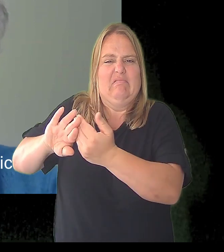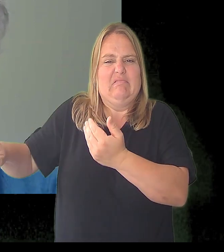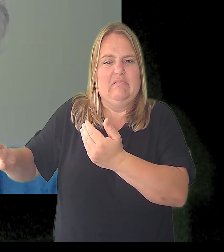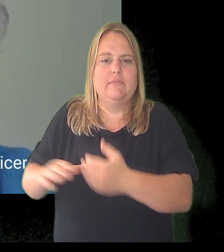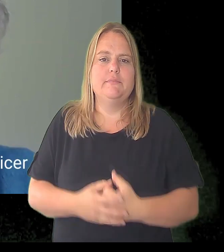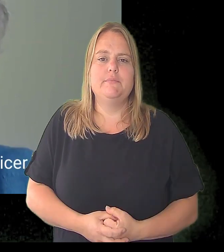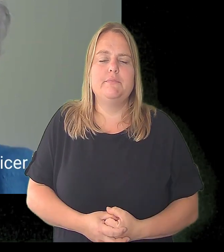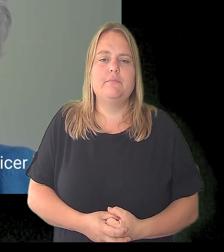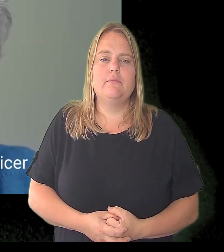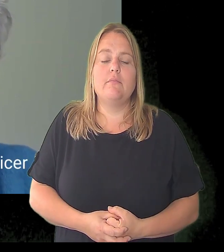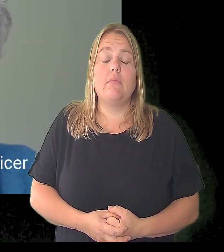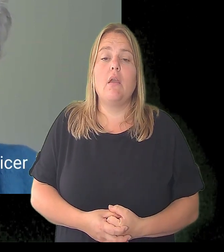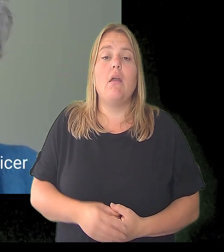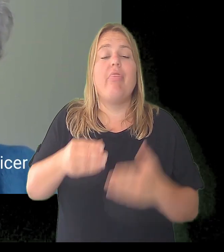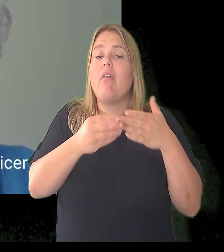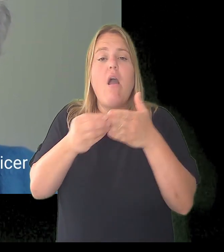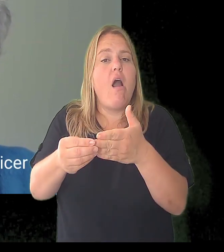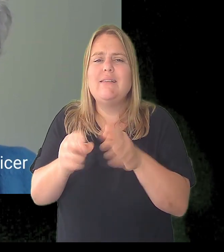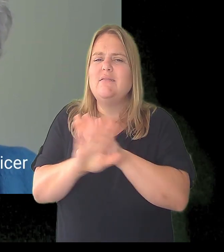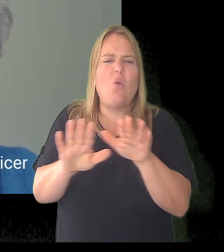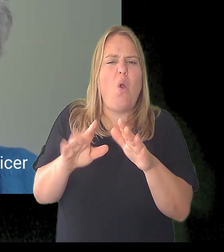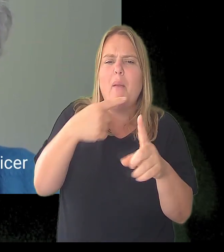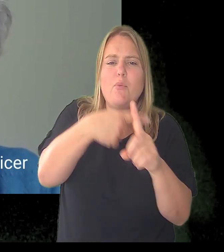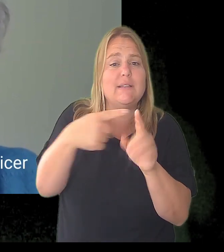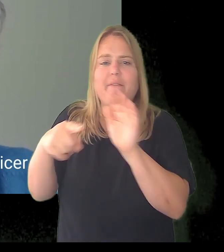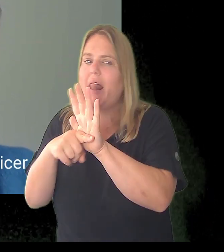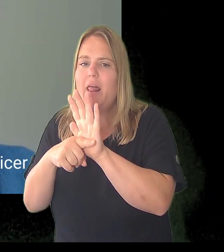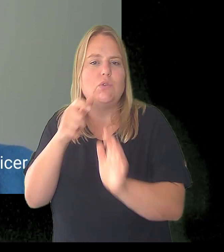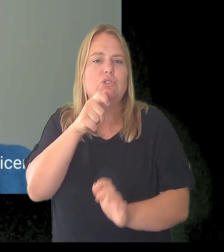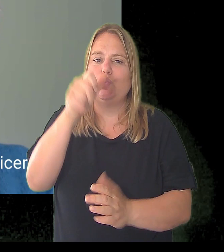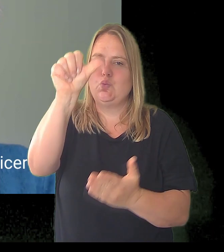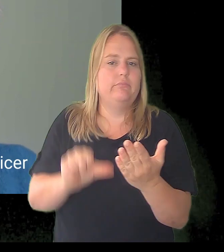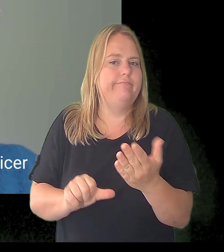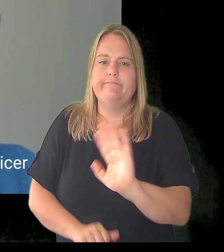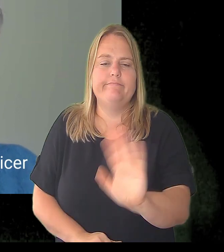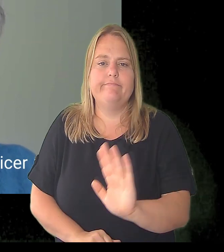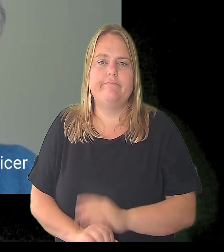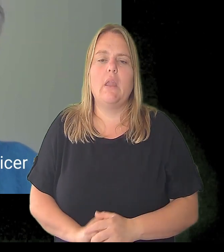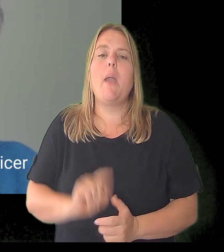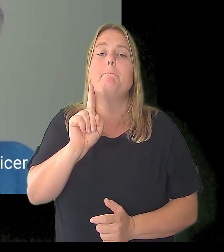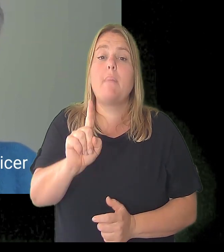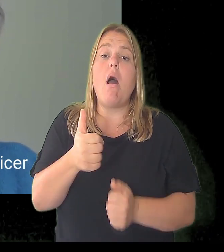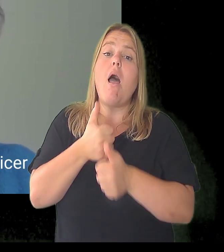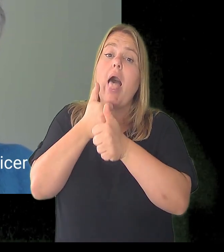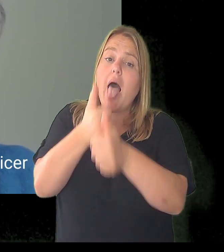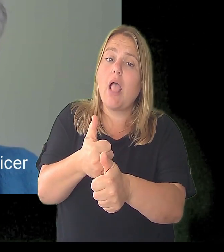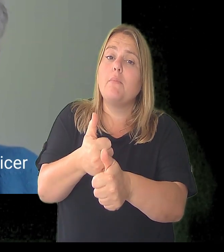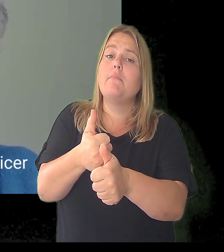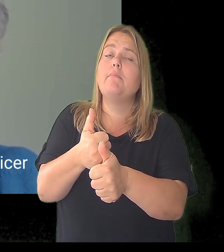is other. The Inclusive Language Guide isn't a list of good words to use and bad words not to